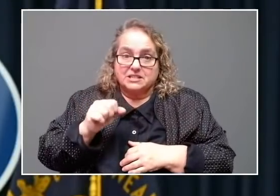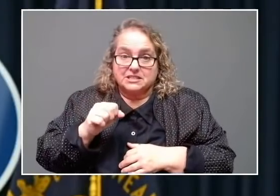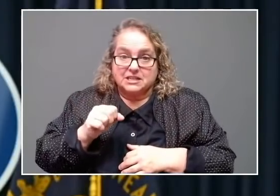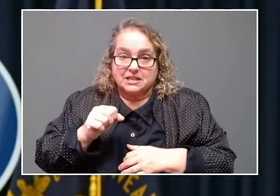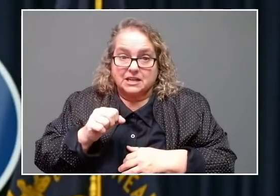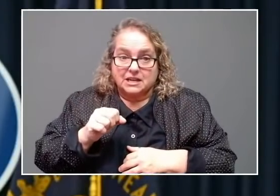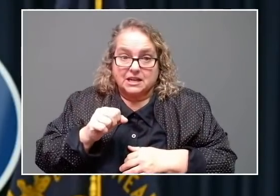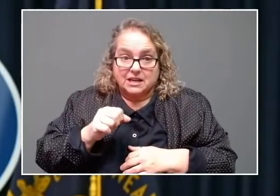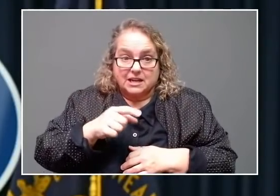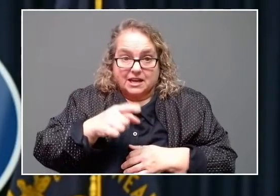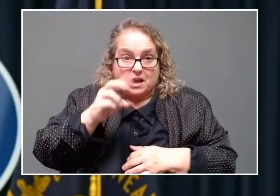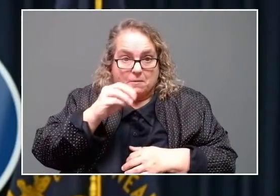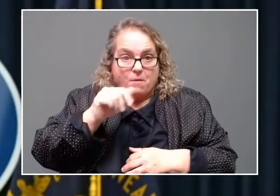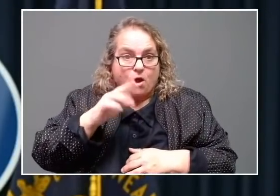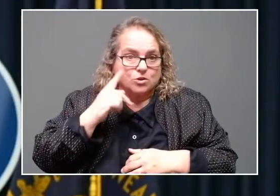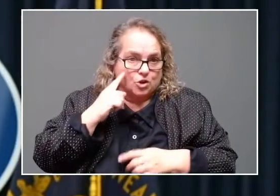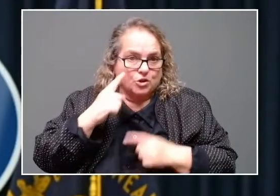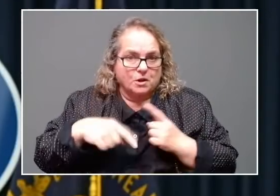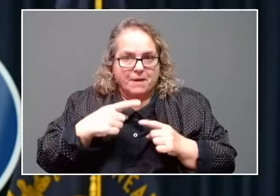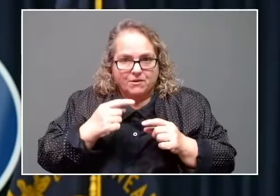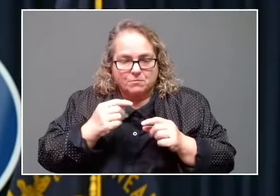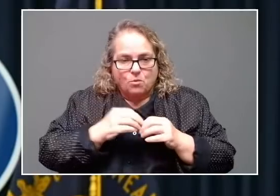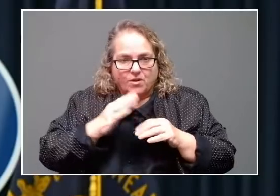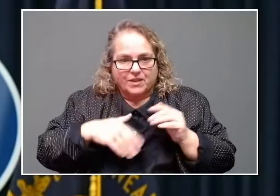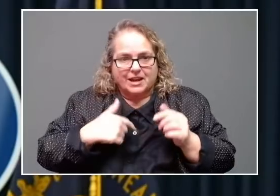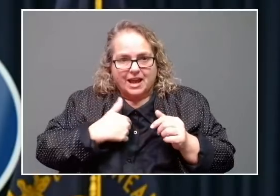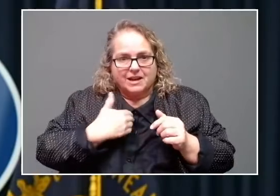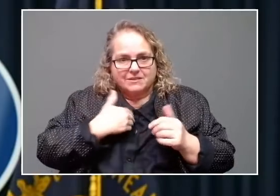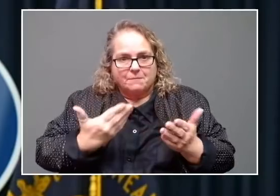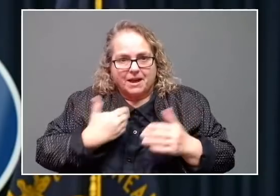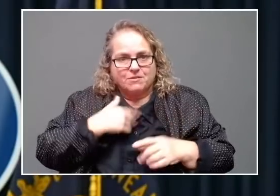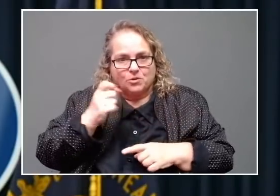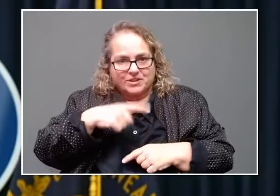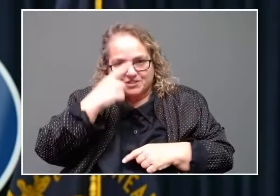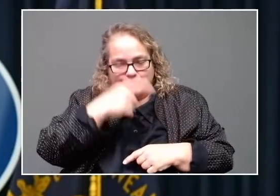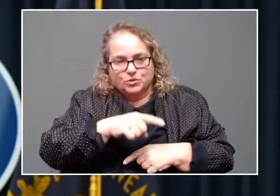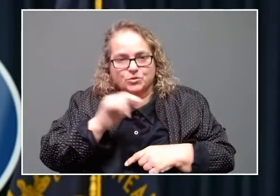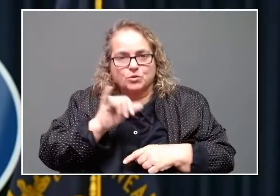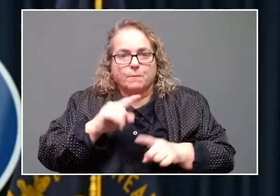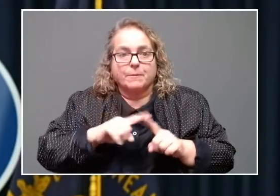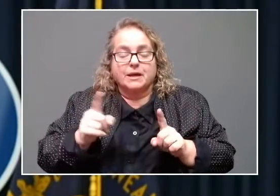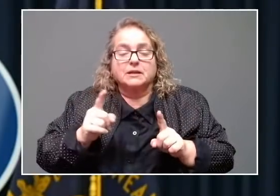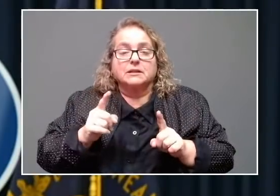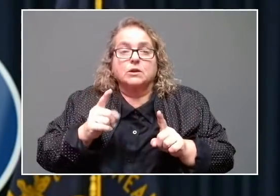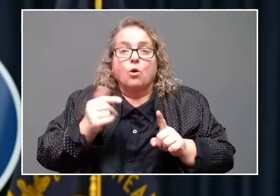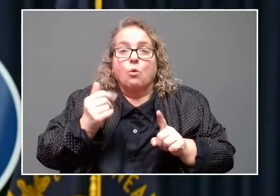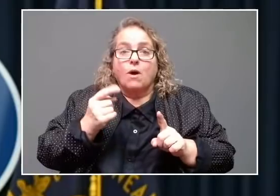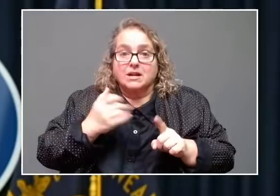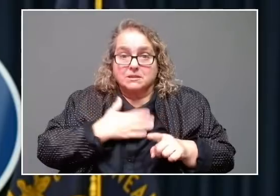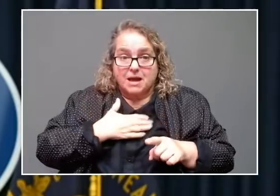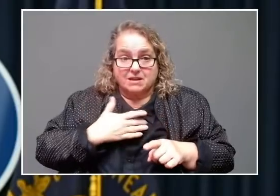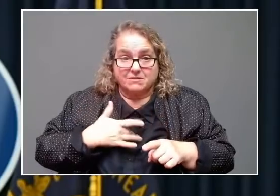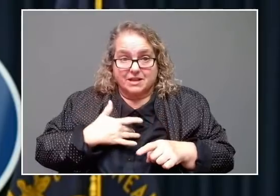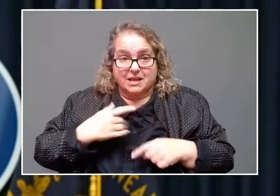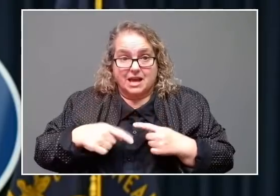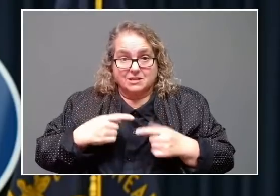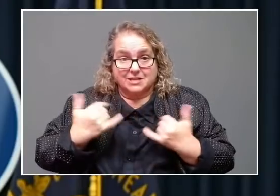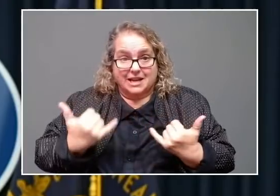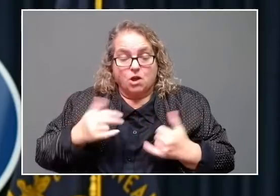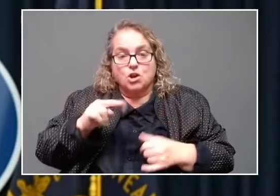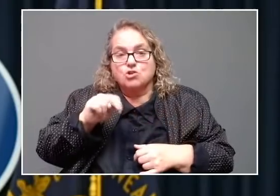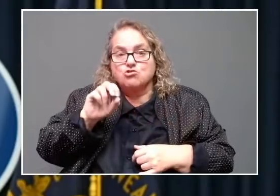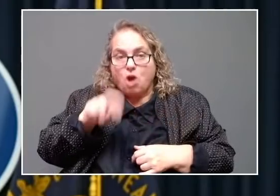about more litigation than I have, so I may have questions for you too. What's my belief as a now non-practicing